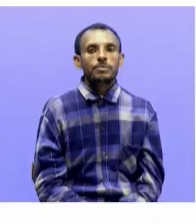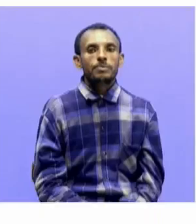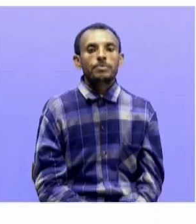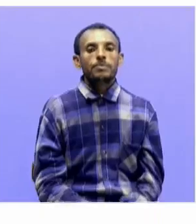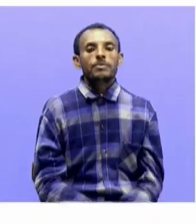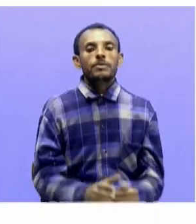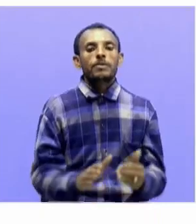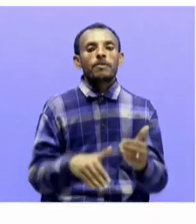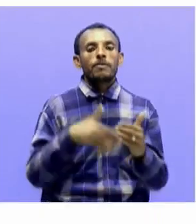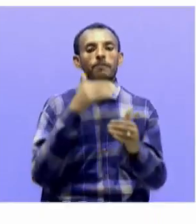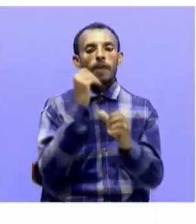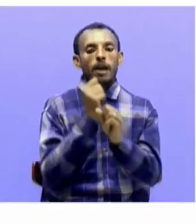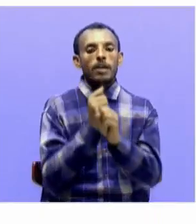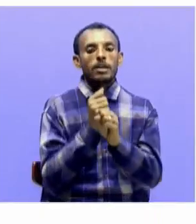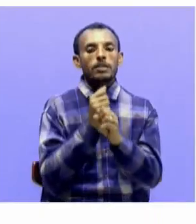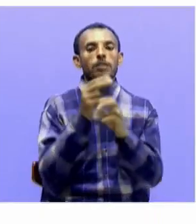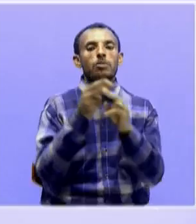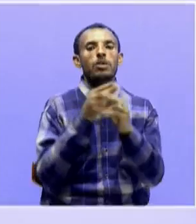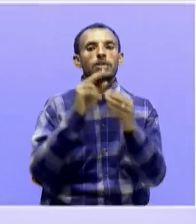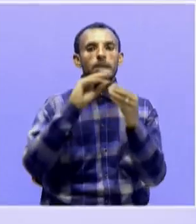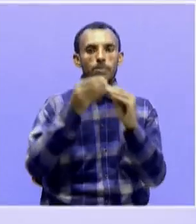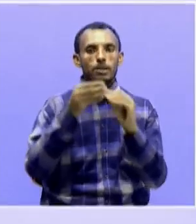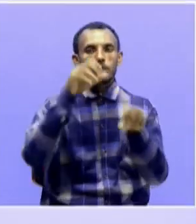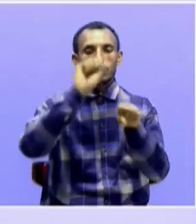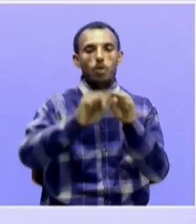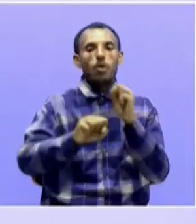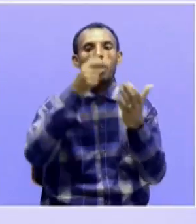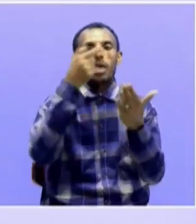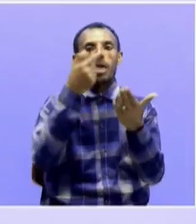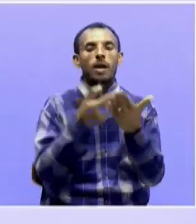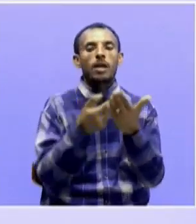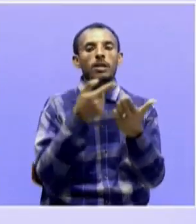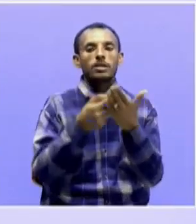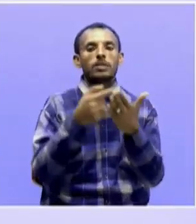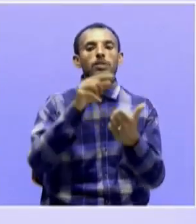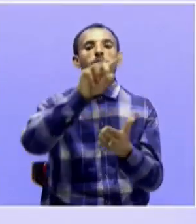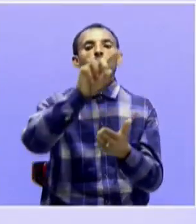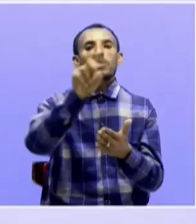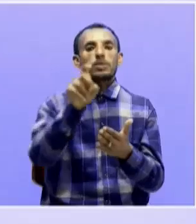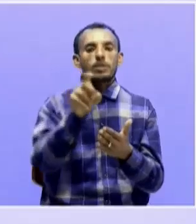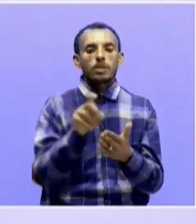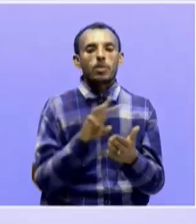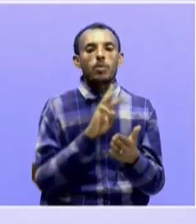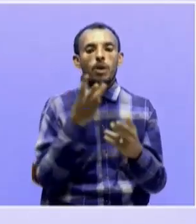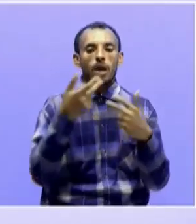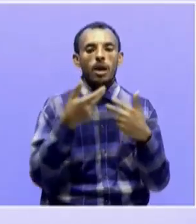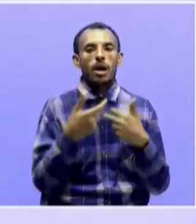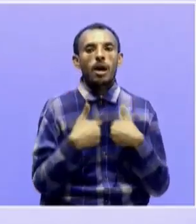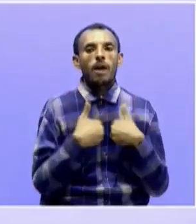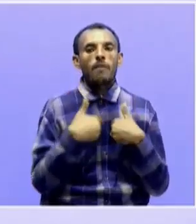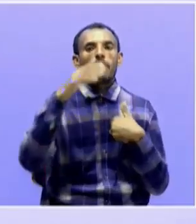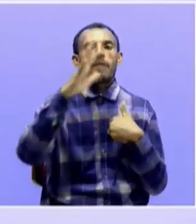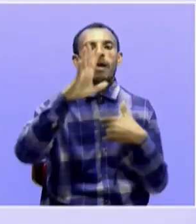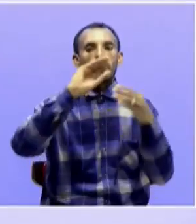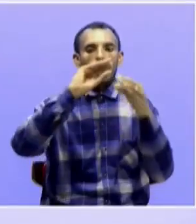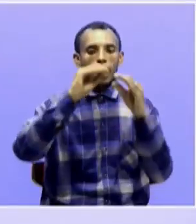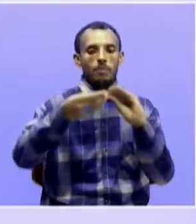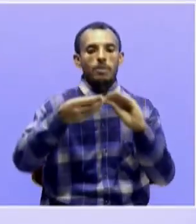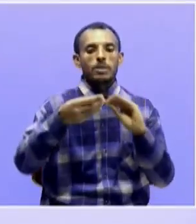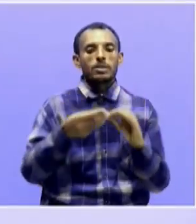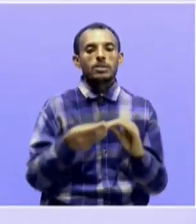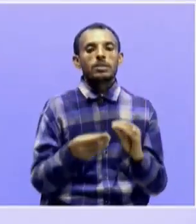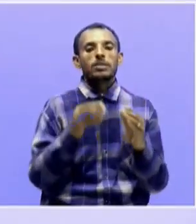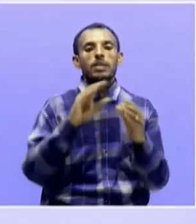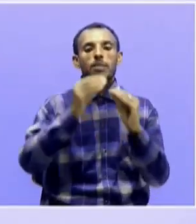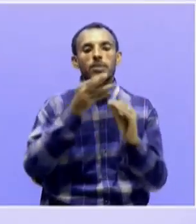Find the smallest number. So here in this question we have 5 numbers, but the